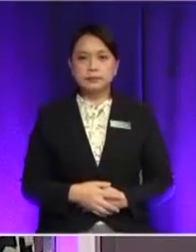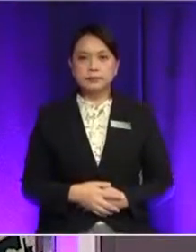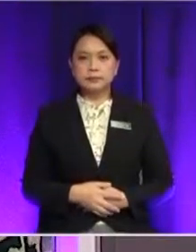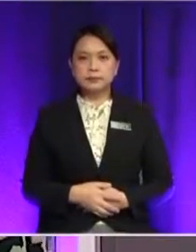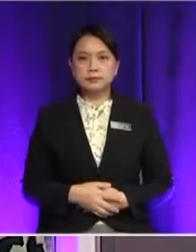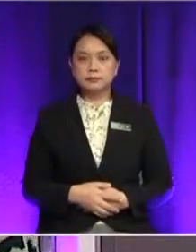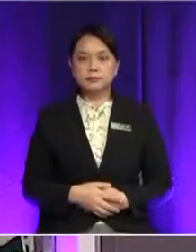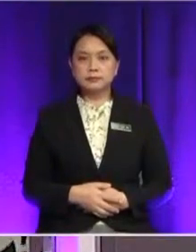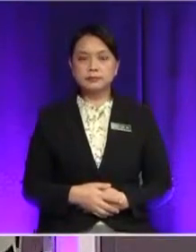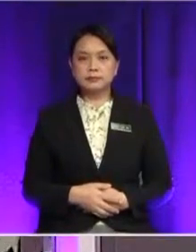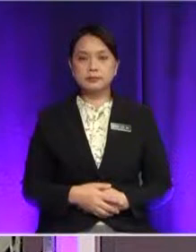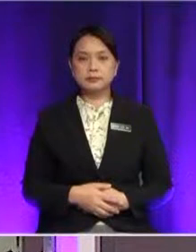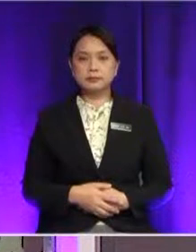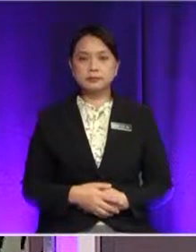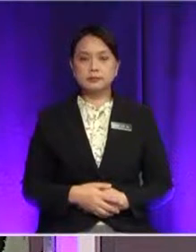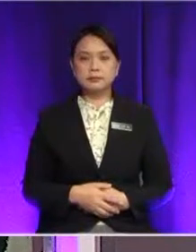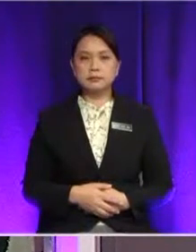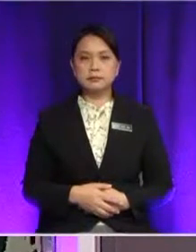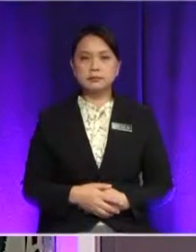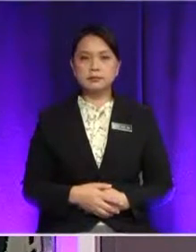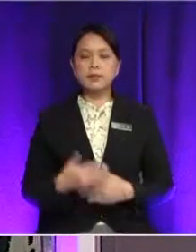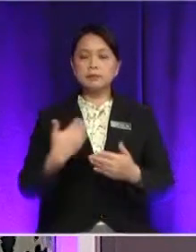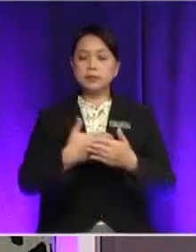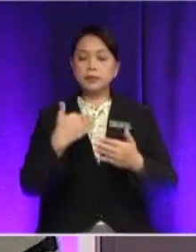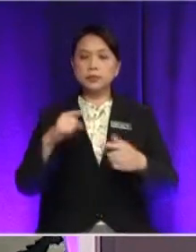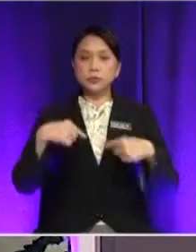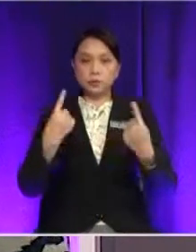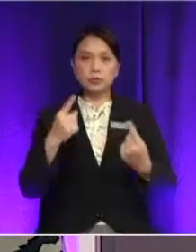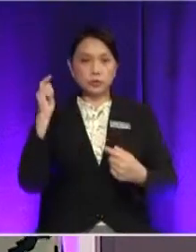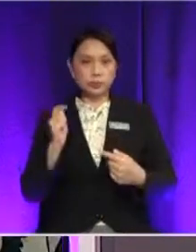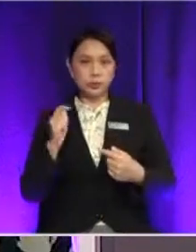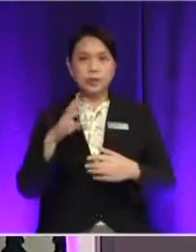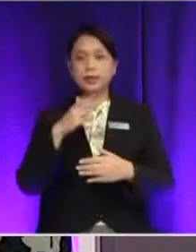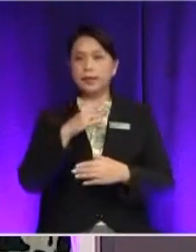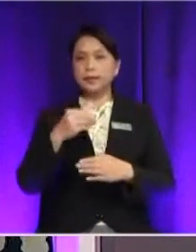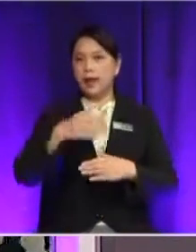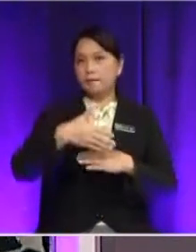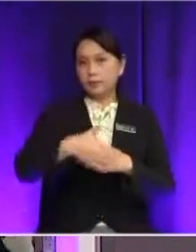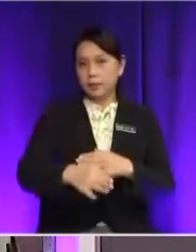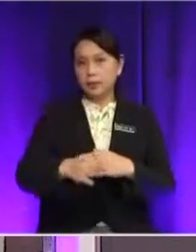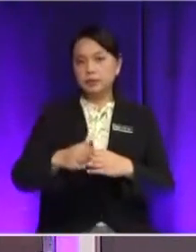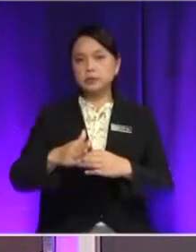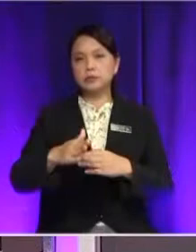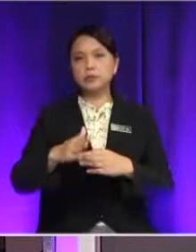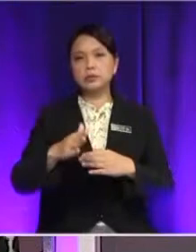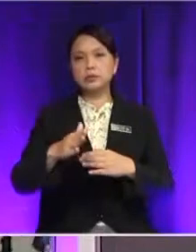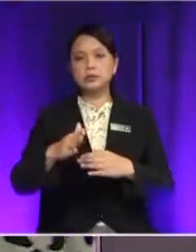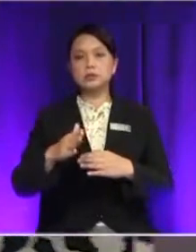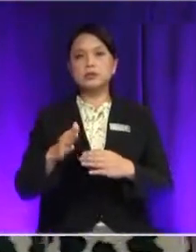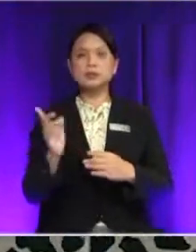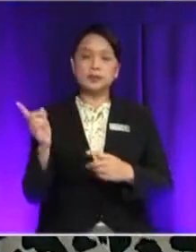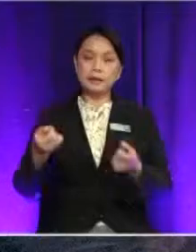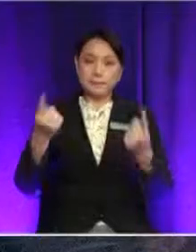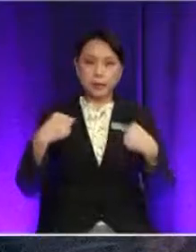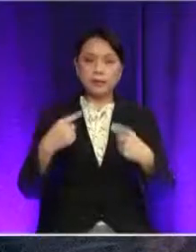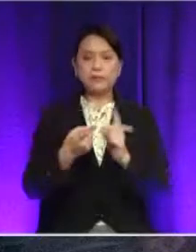You have to think of what happens before you go to the washroom and what happens after you come back from the washroom, Shafiqah. Interesting. That